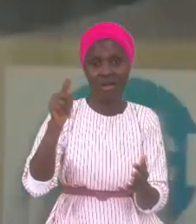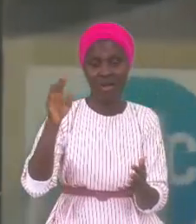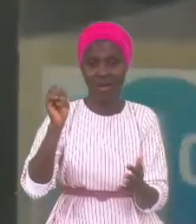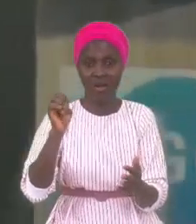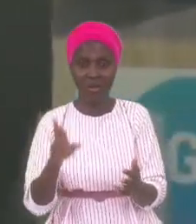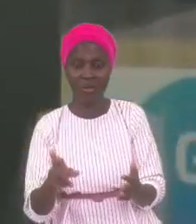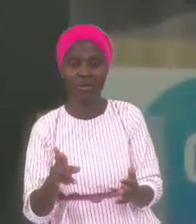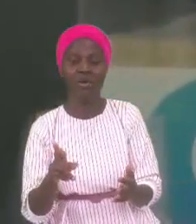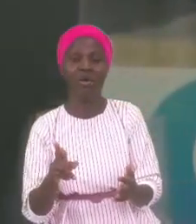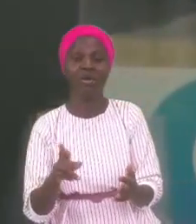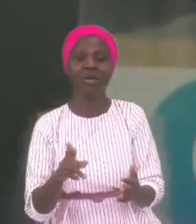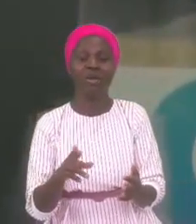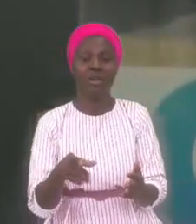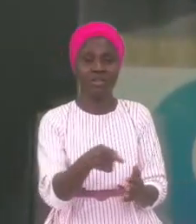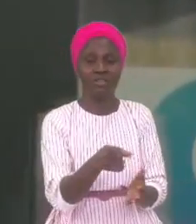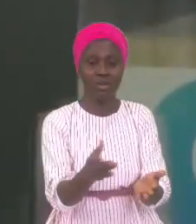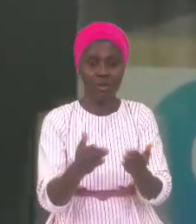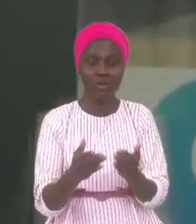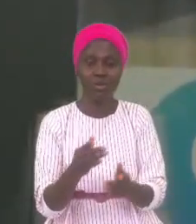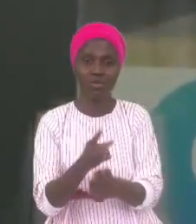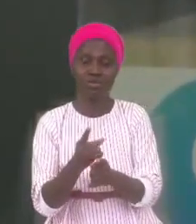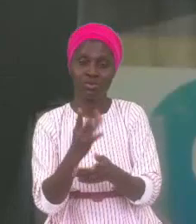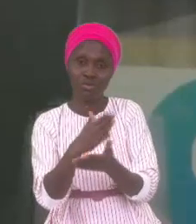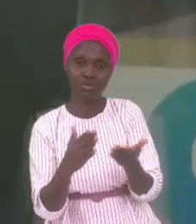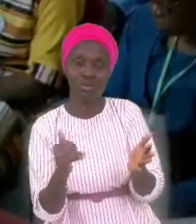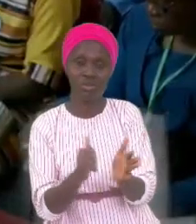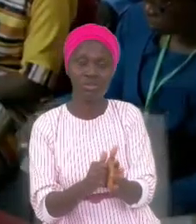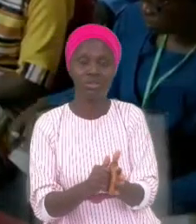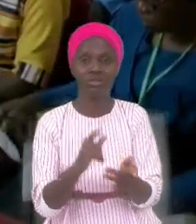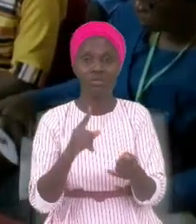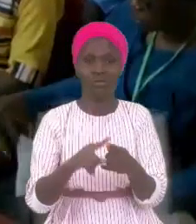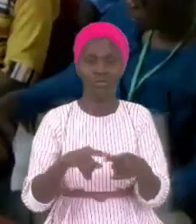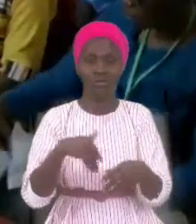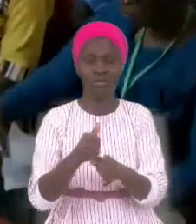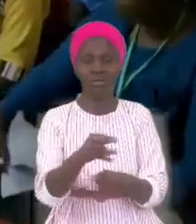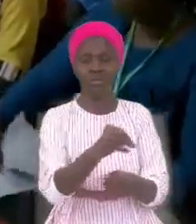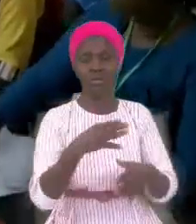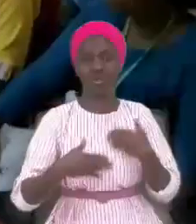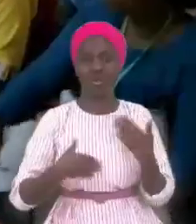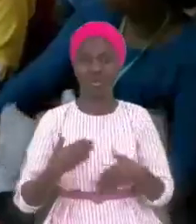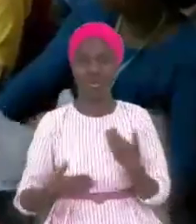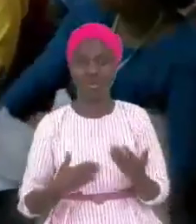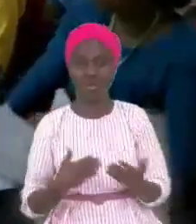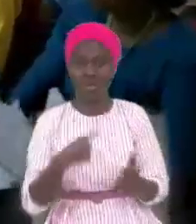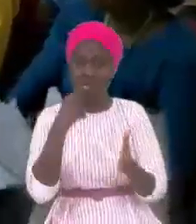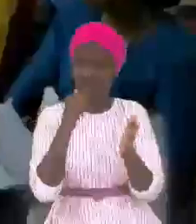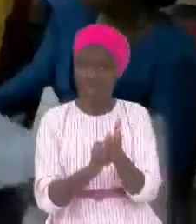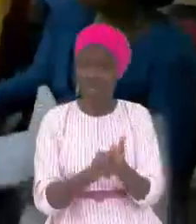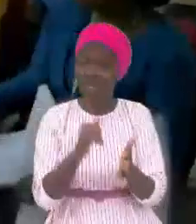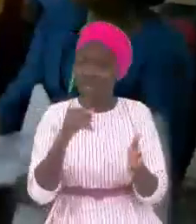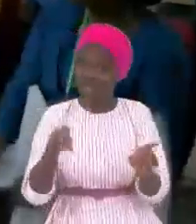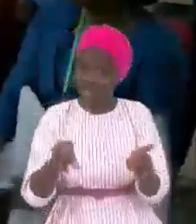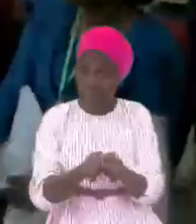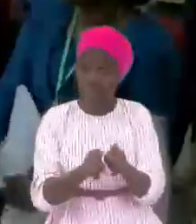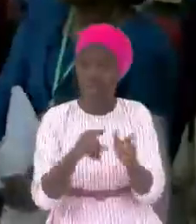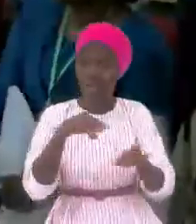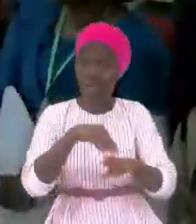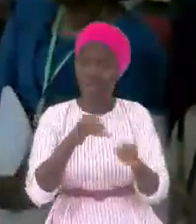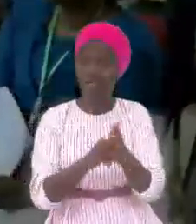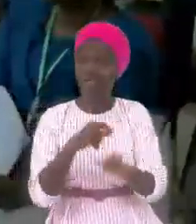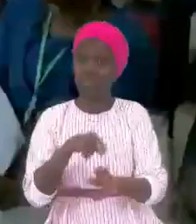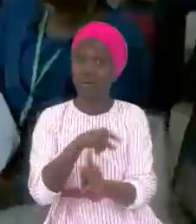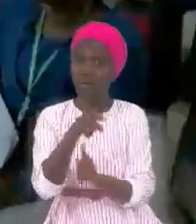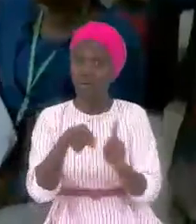they're interested in. But it says, even at that time, when people will not endure